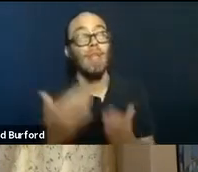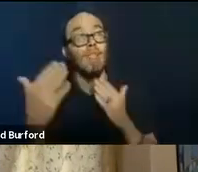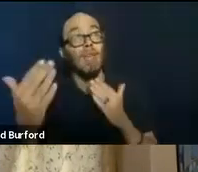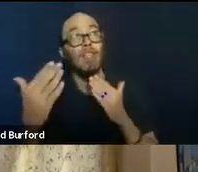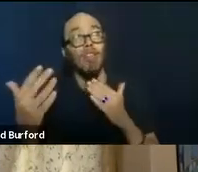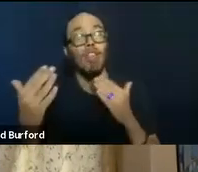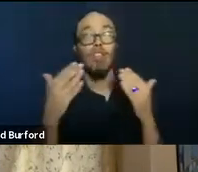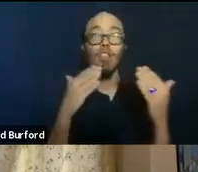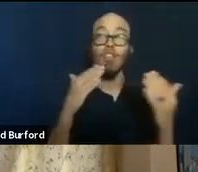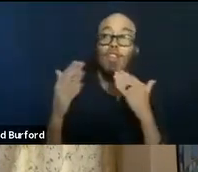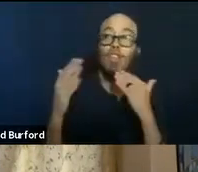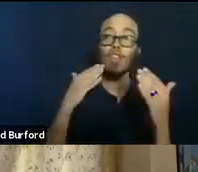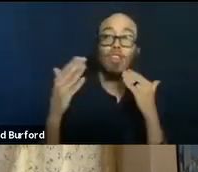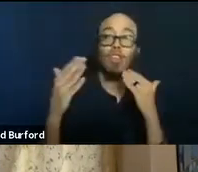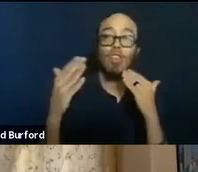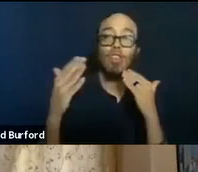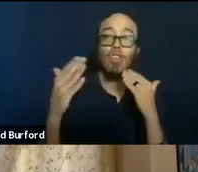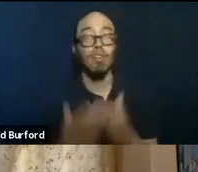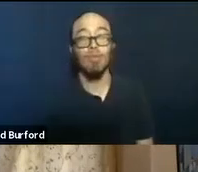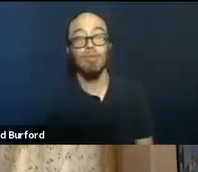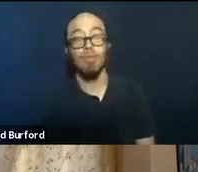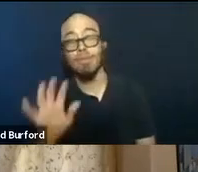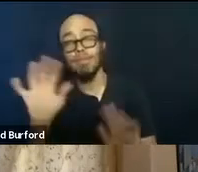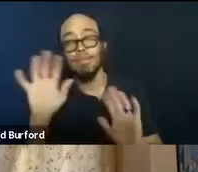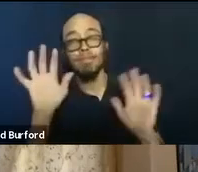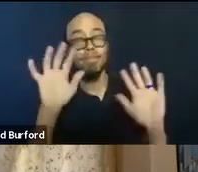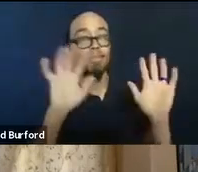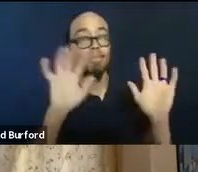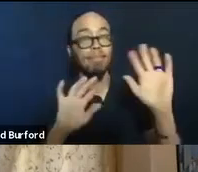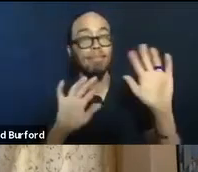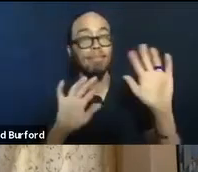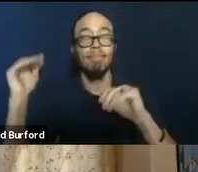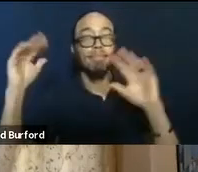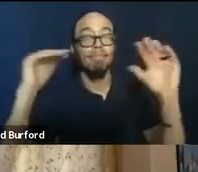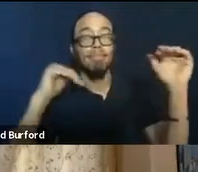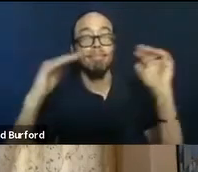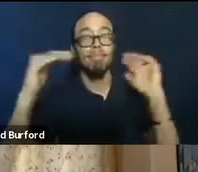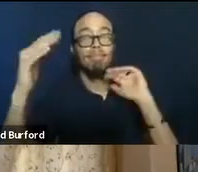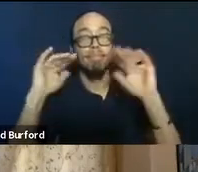thank you very much. Thank you. Bye-bye. Bye. Bye-bye. Bye. Bye. Bye.